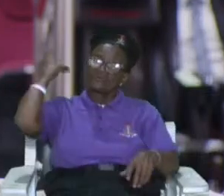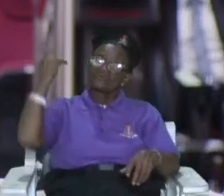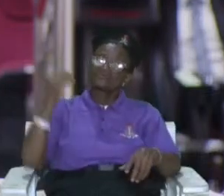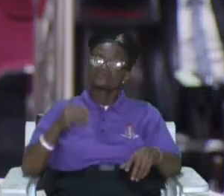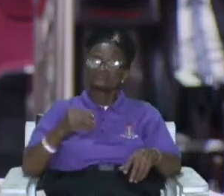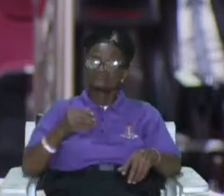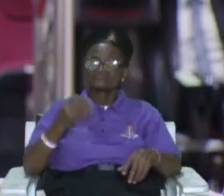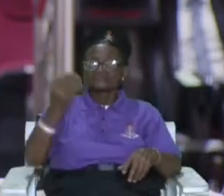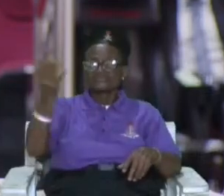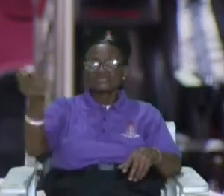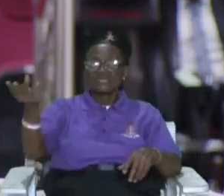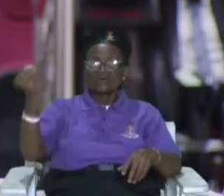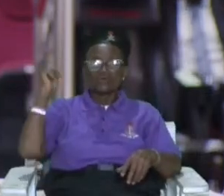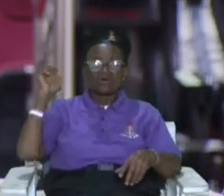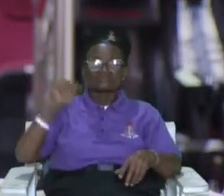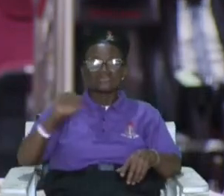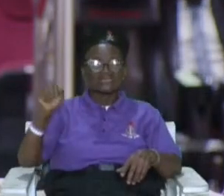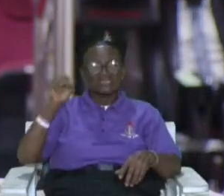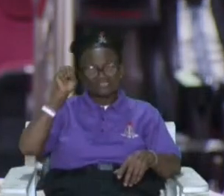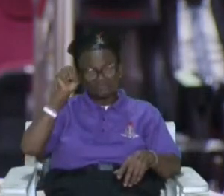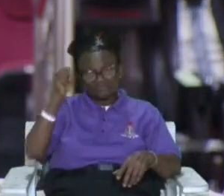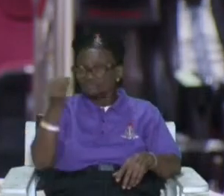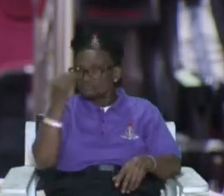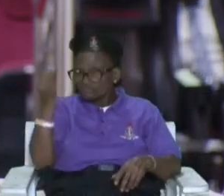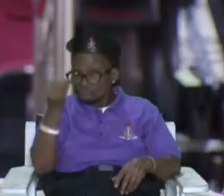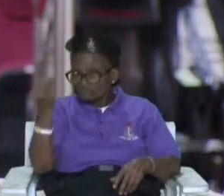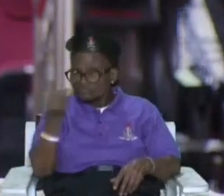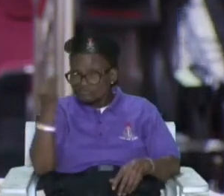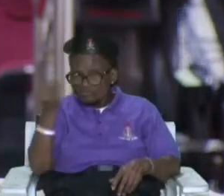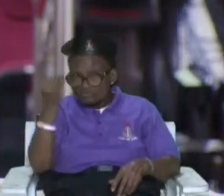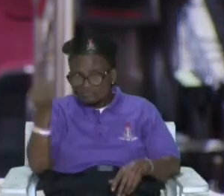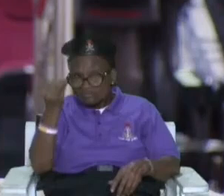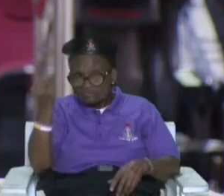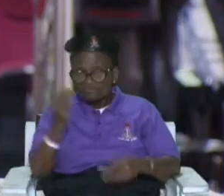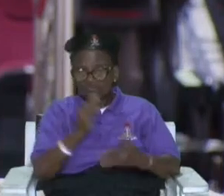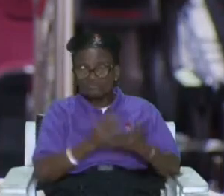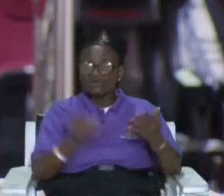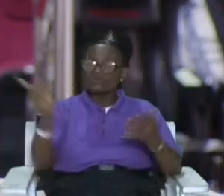There was a herbalist somewhere in Akure.